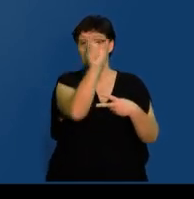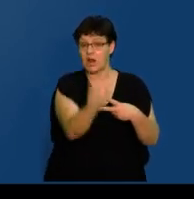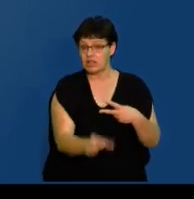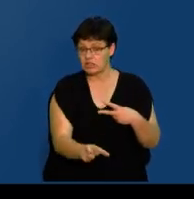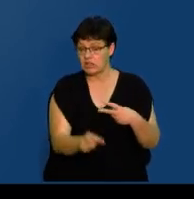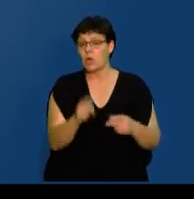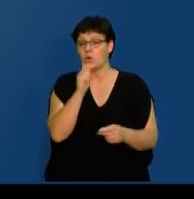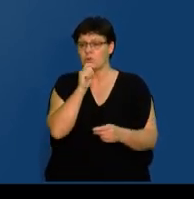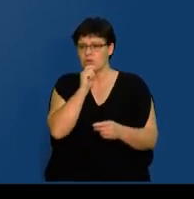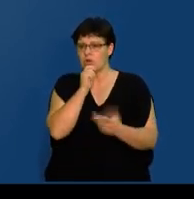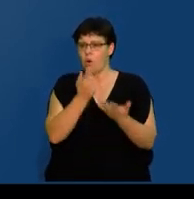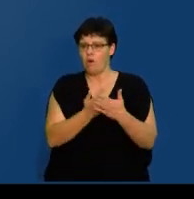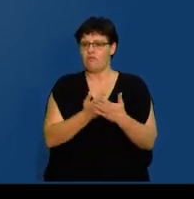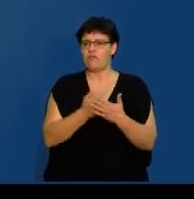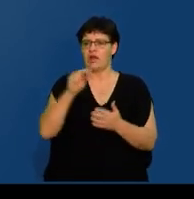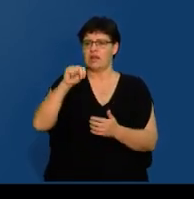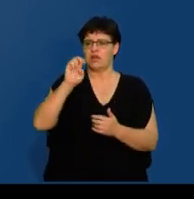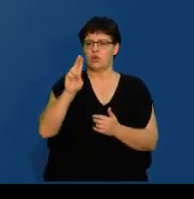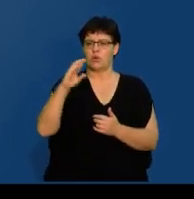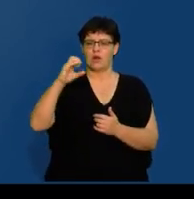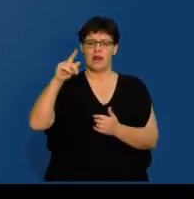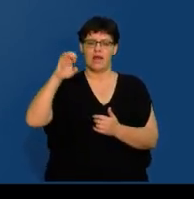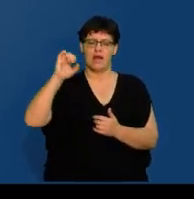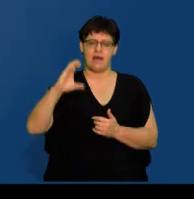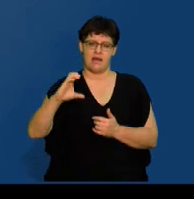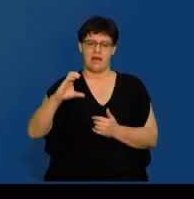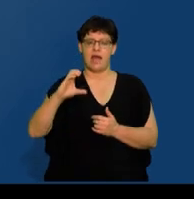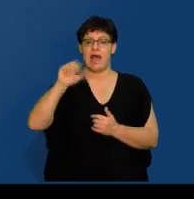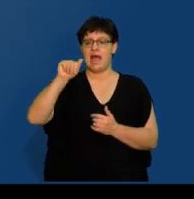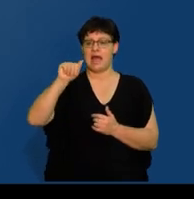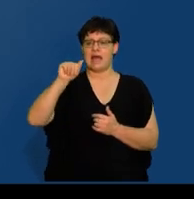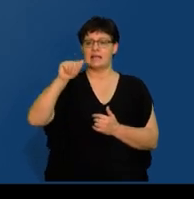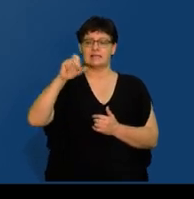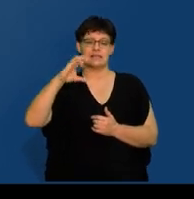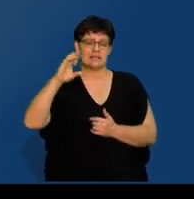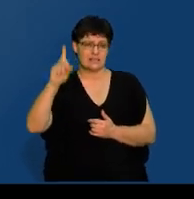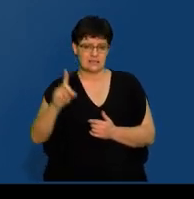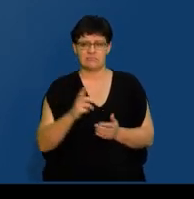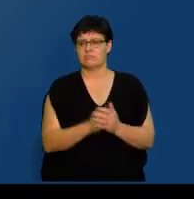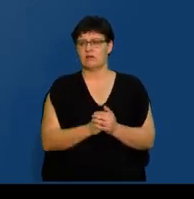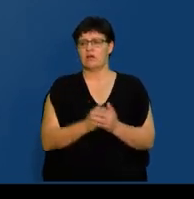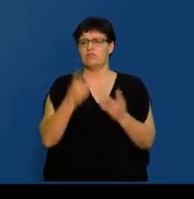used around nucleic acids, the structure of both DNA and RNA. We've got to